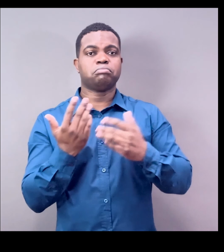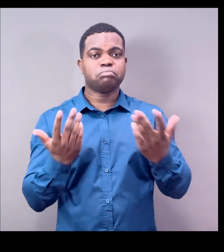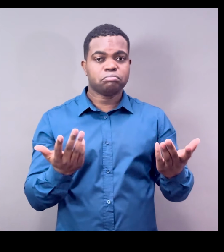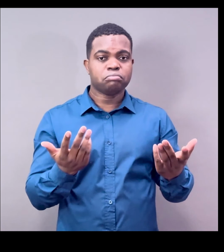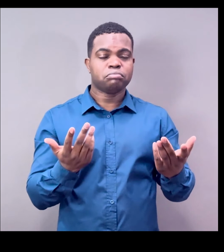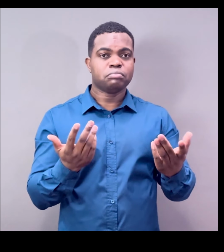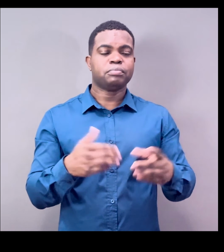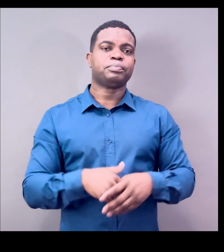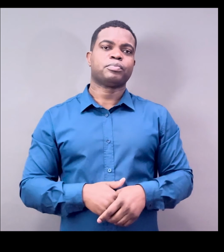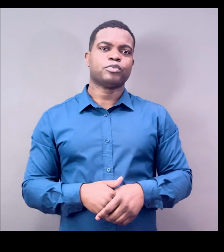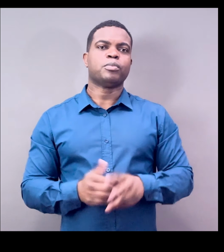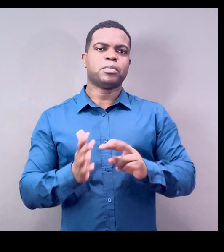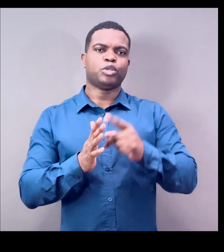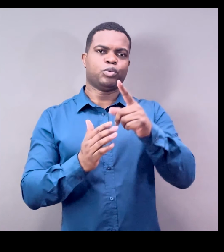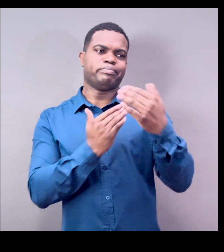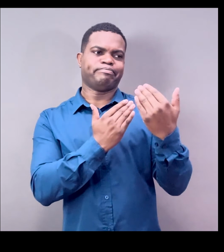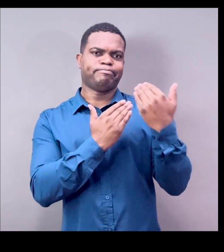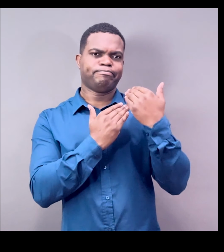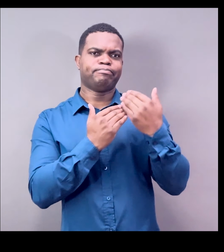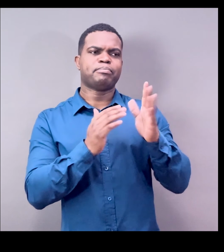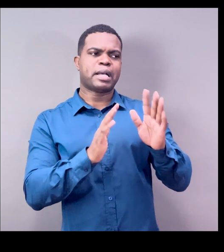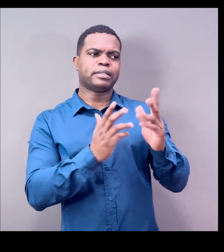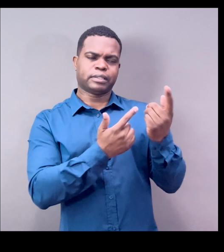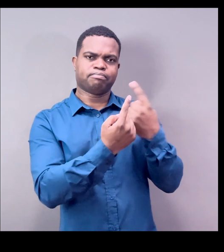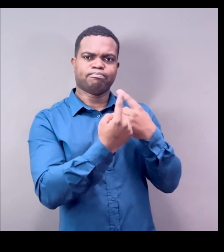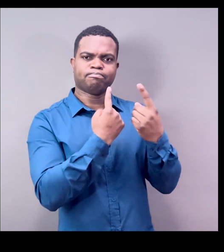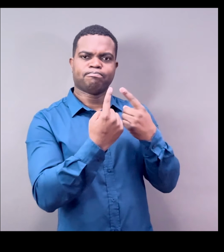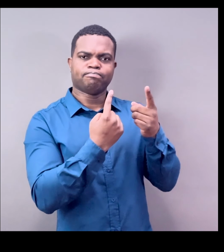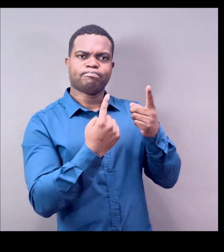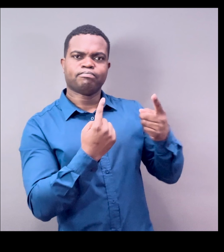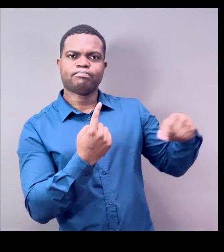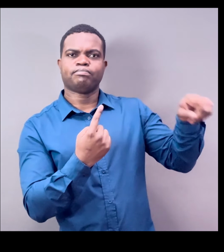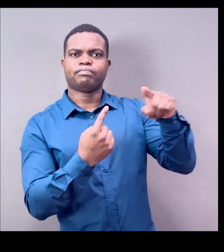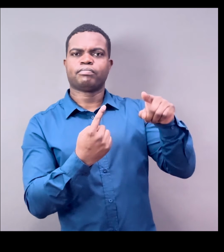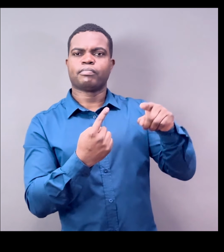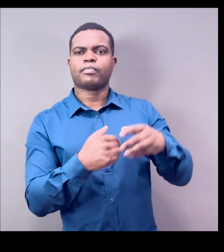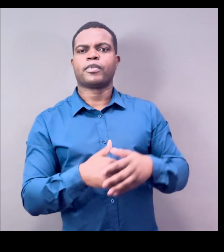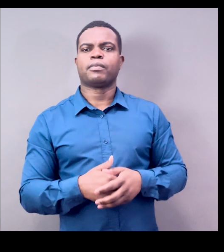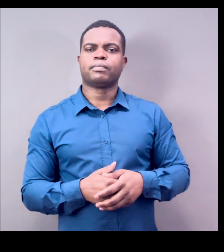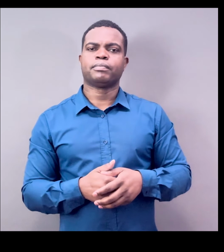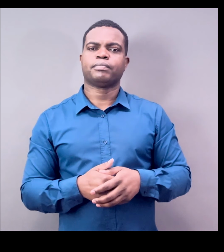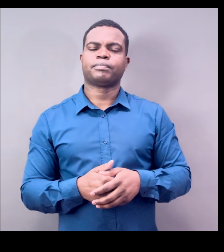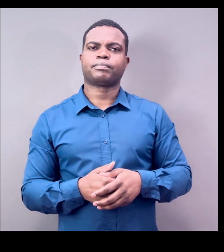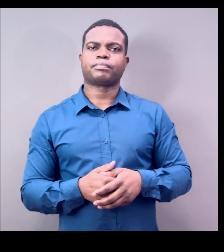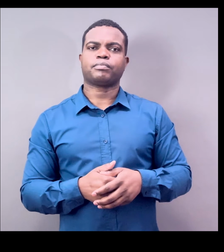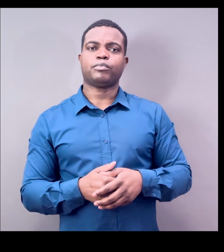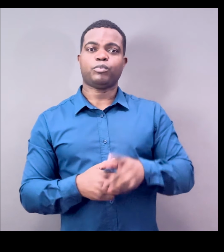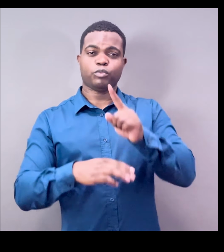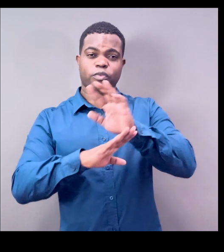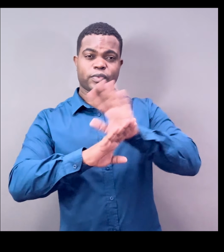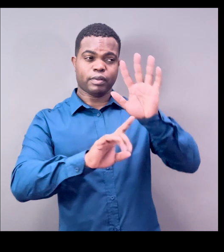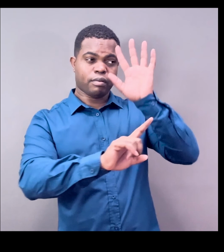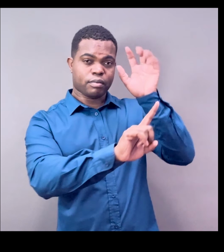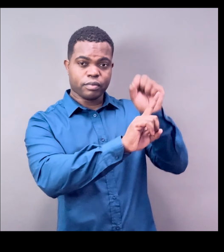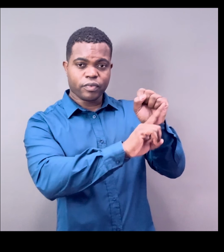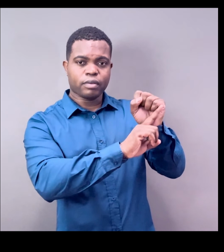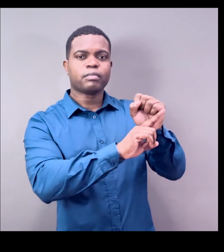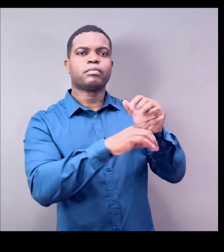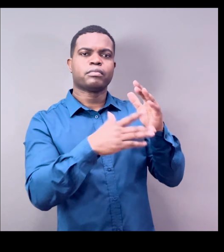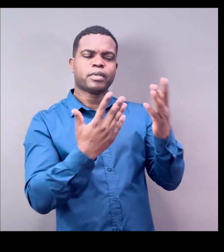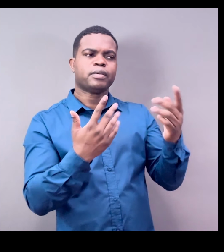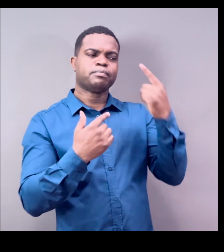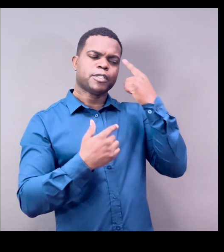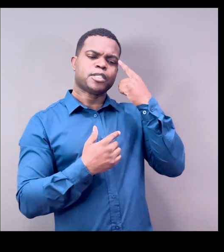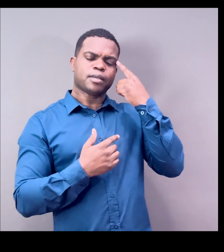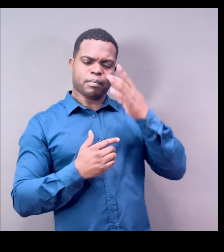and analyze who are your potential contributors. You need to identify them because they are very important to your